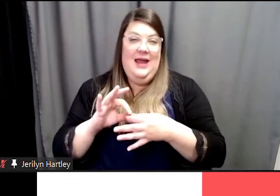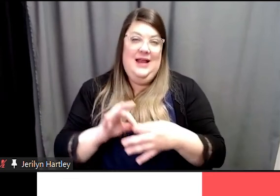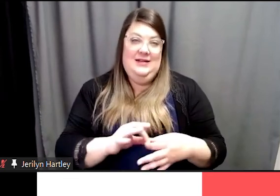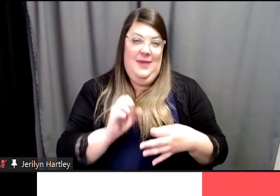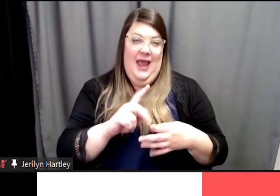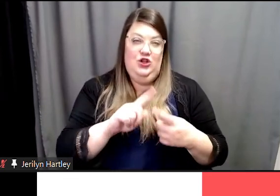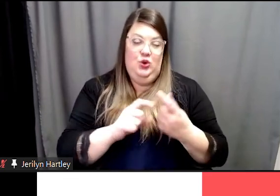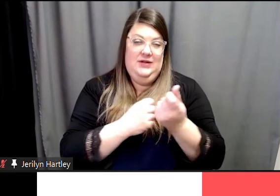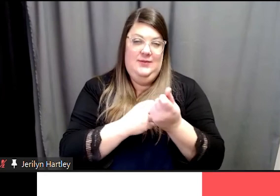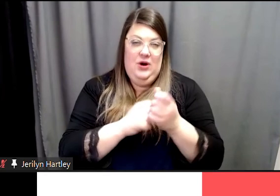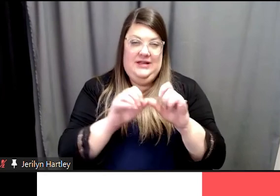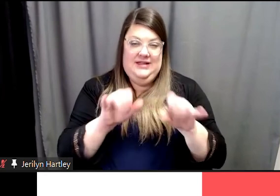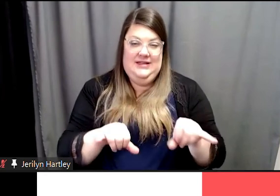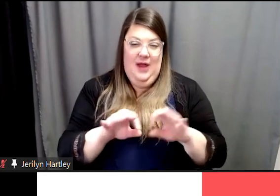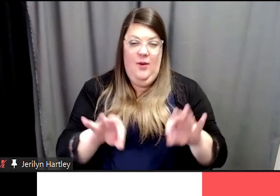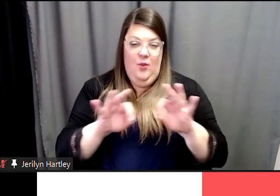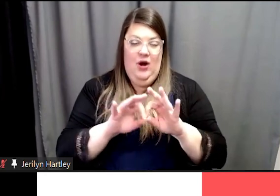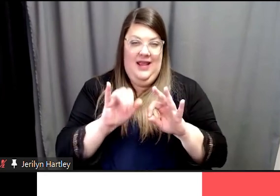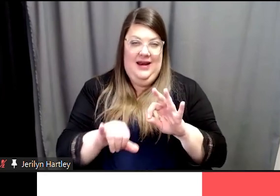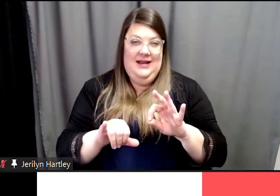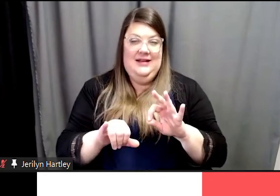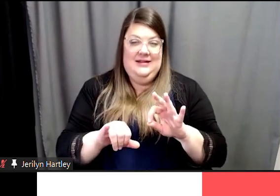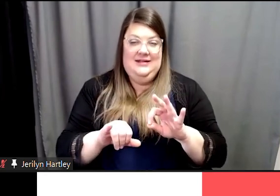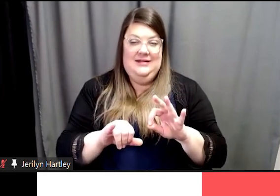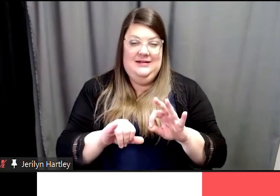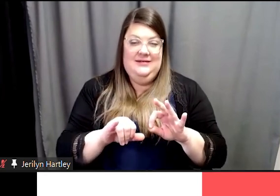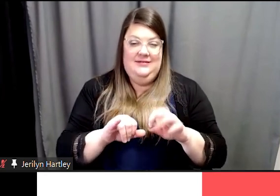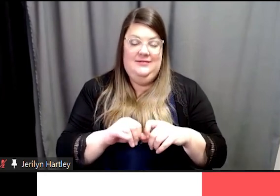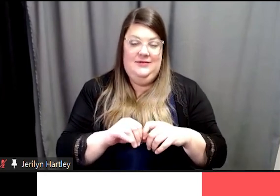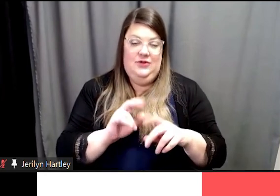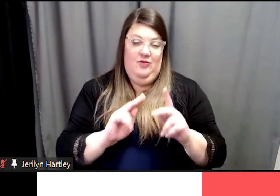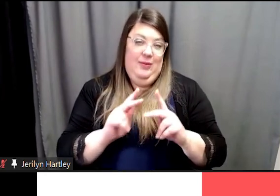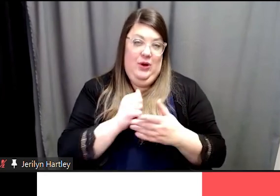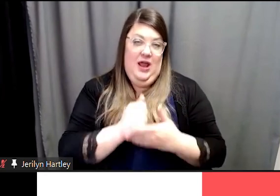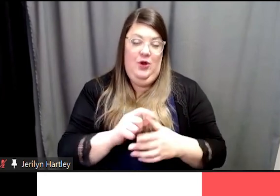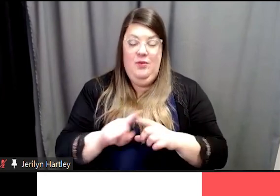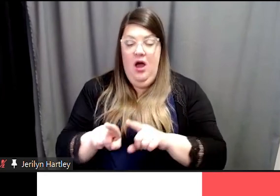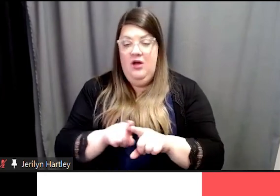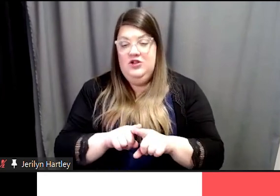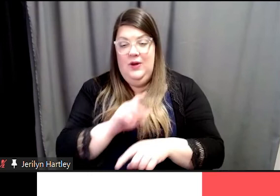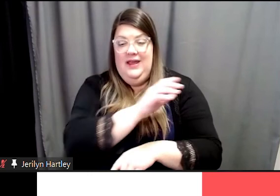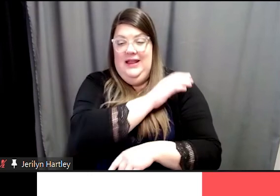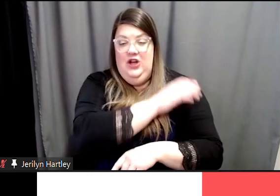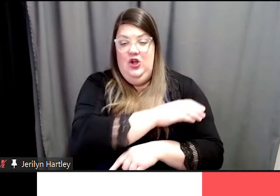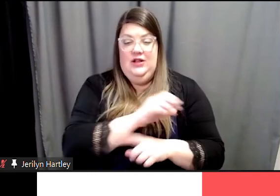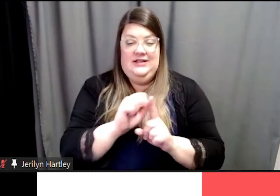saying with the support system, how important that is to have people around you that can help you. But then in the clinical setting, she